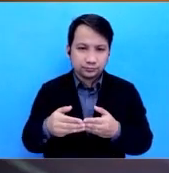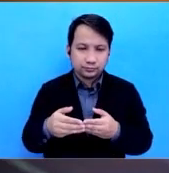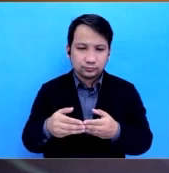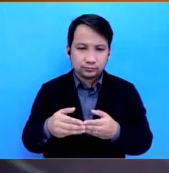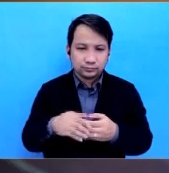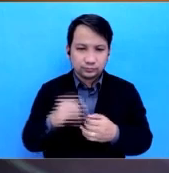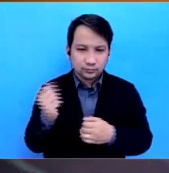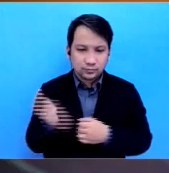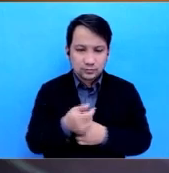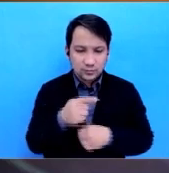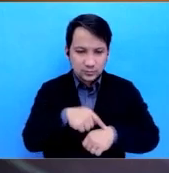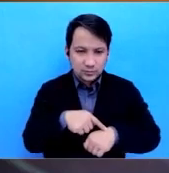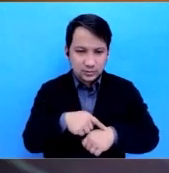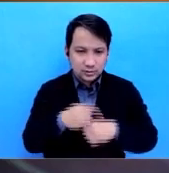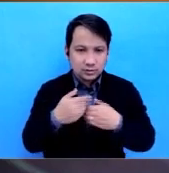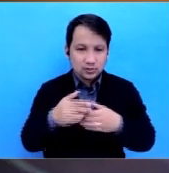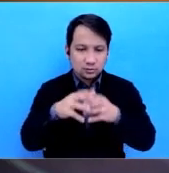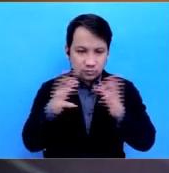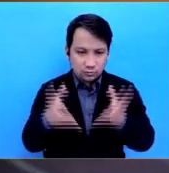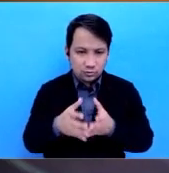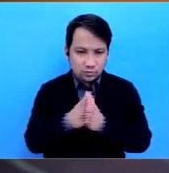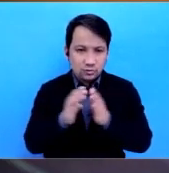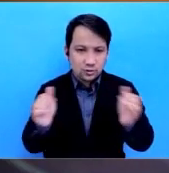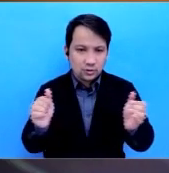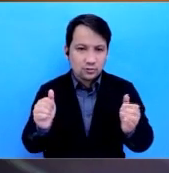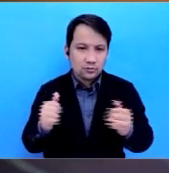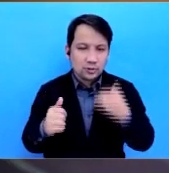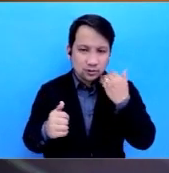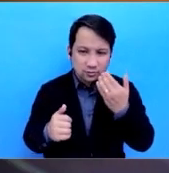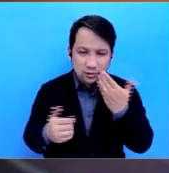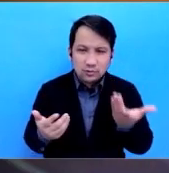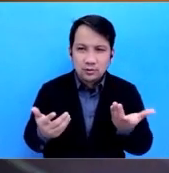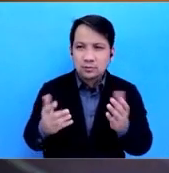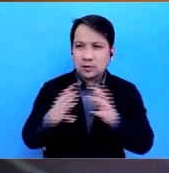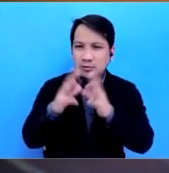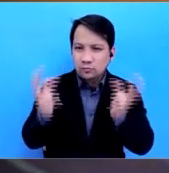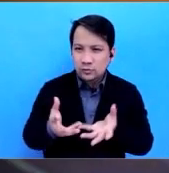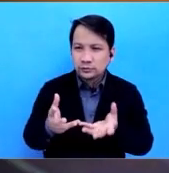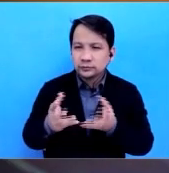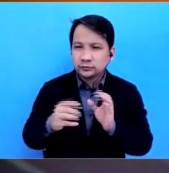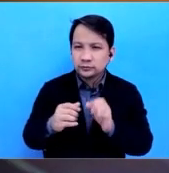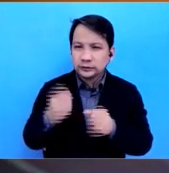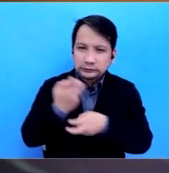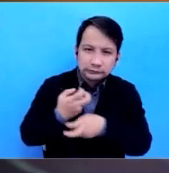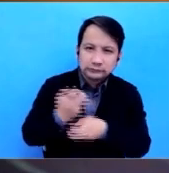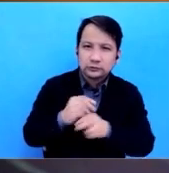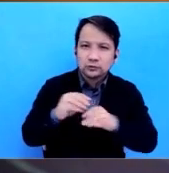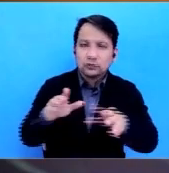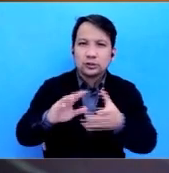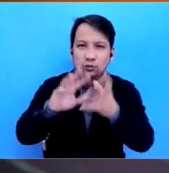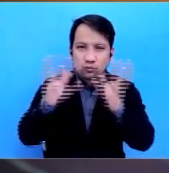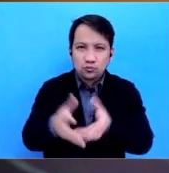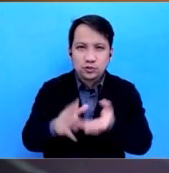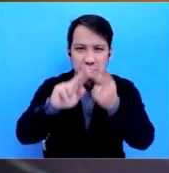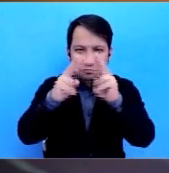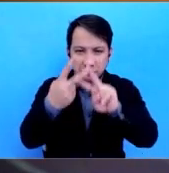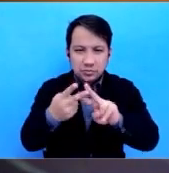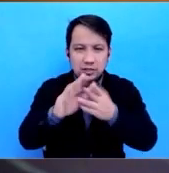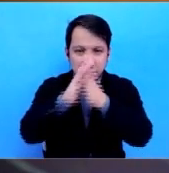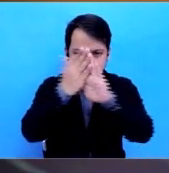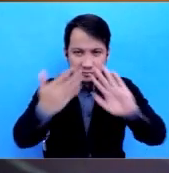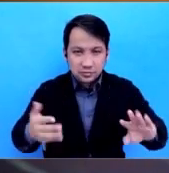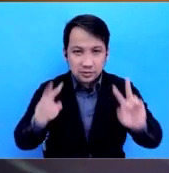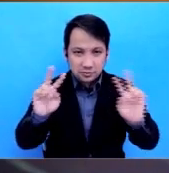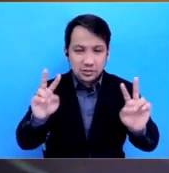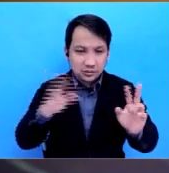terrifying. And my message to the world will be, it sounds cliche, but it's true, the world peace. And like everyone is laughing that in the beauty pageants, very